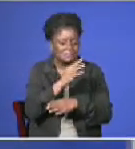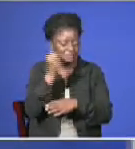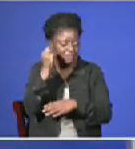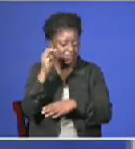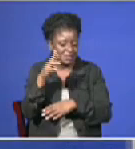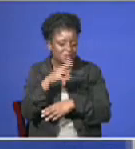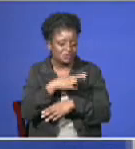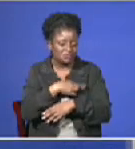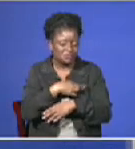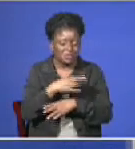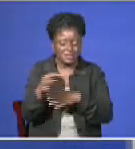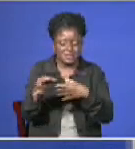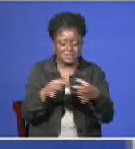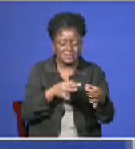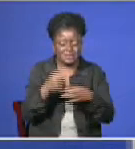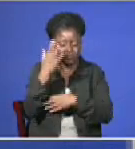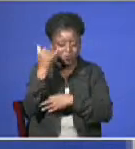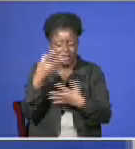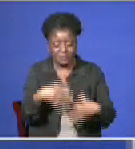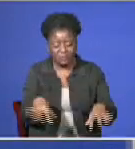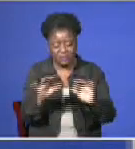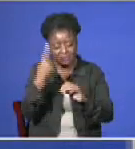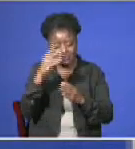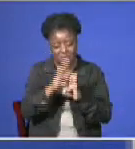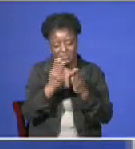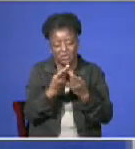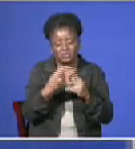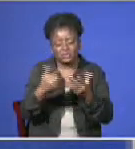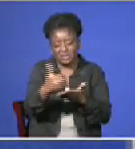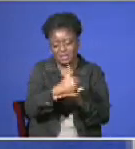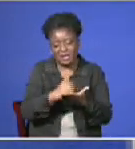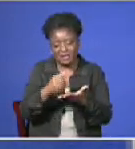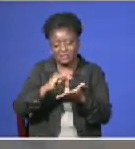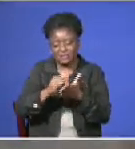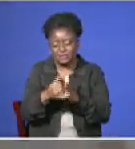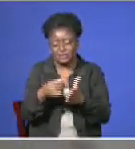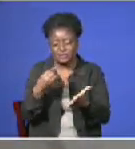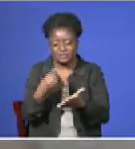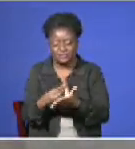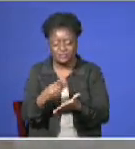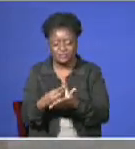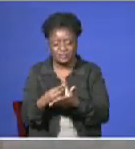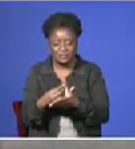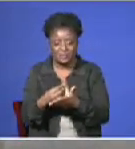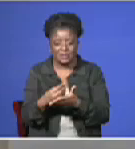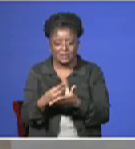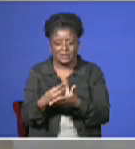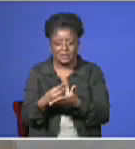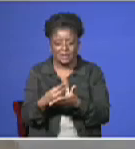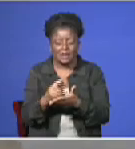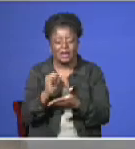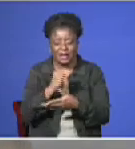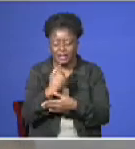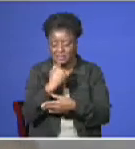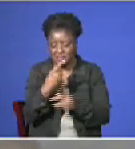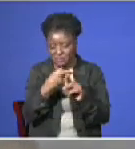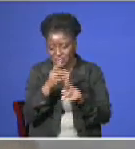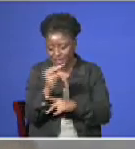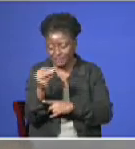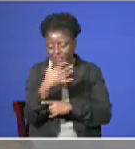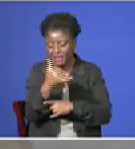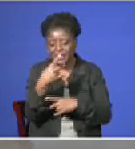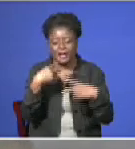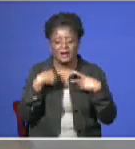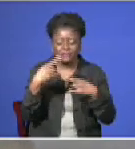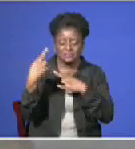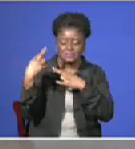explains why it is important for the board to collect those funds. What I would say to them is they have a responsibility